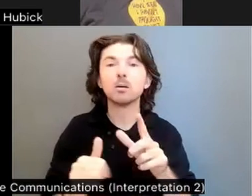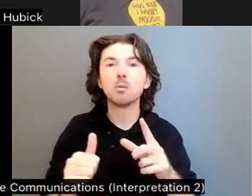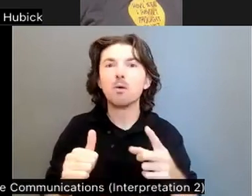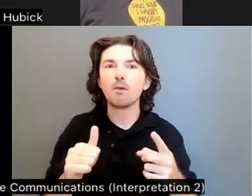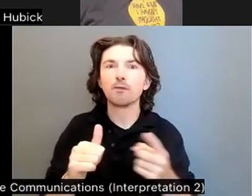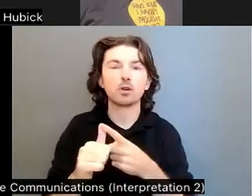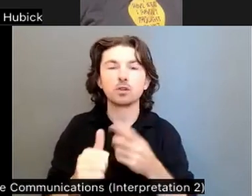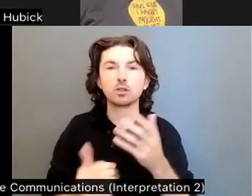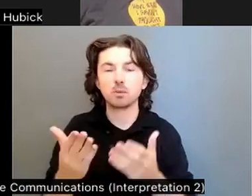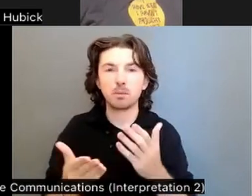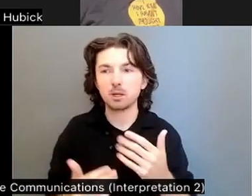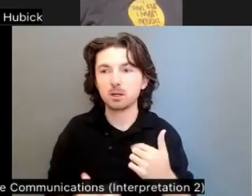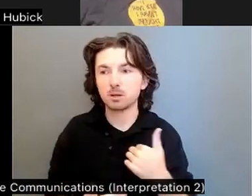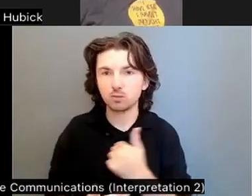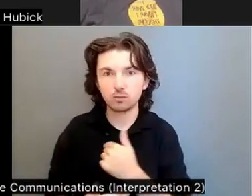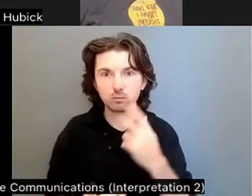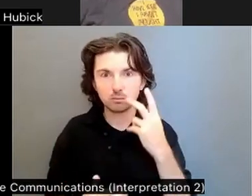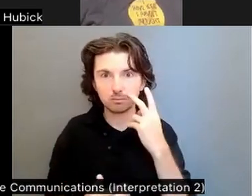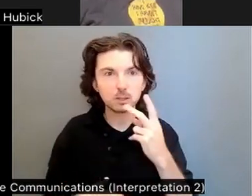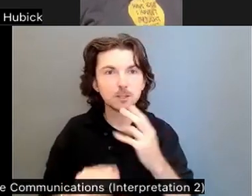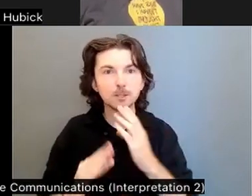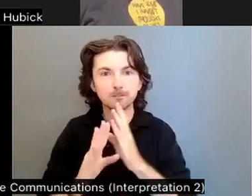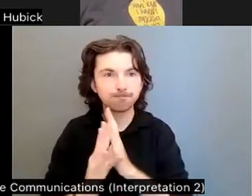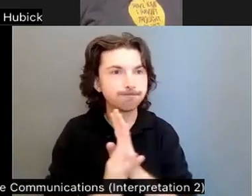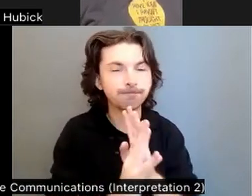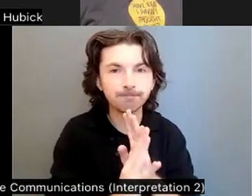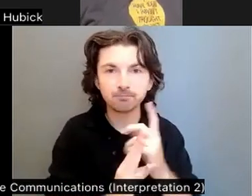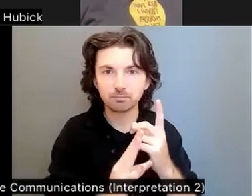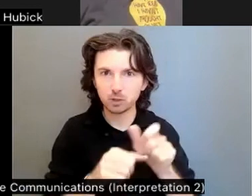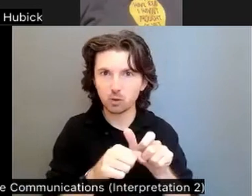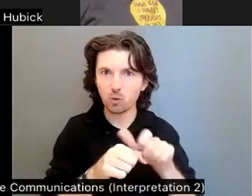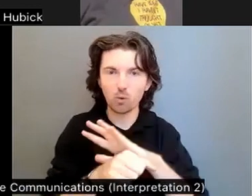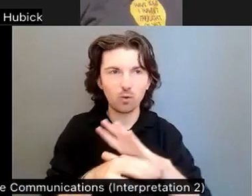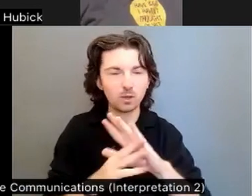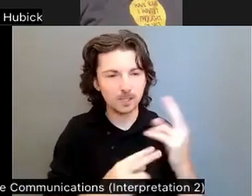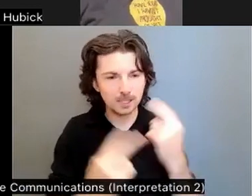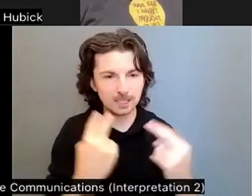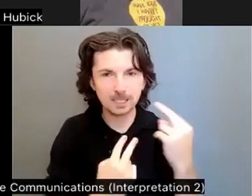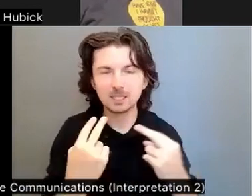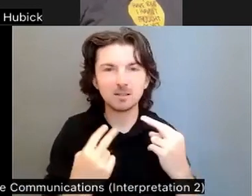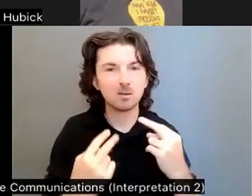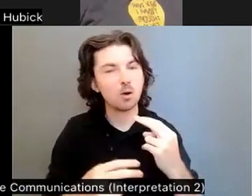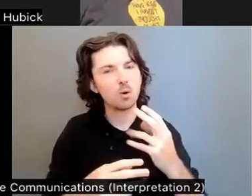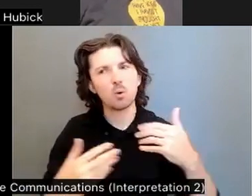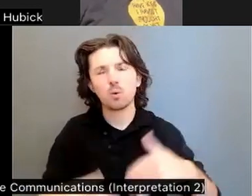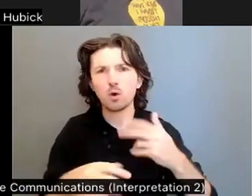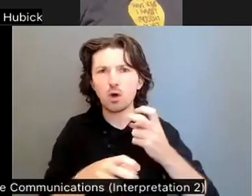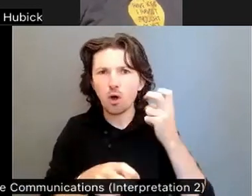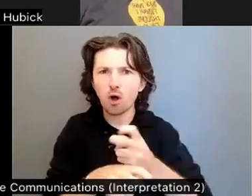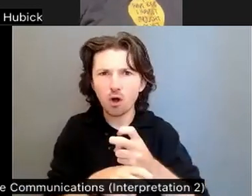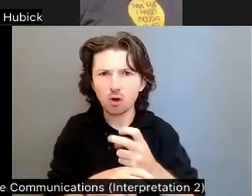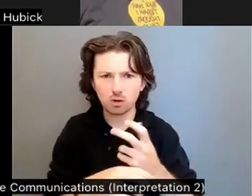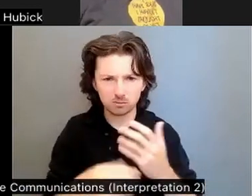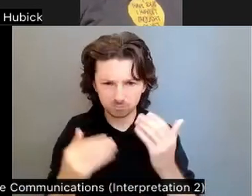for COVID triage. It's very difficult when you're in that situation to advocate for